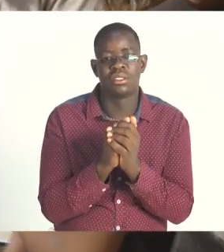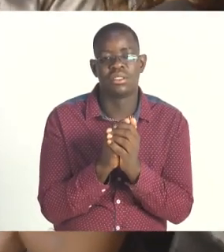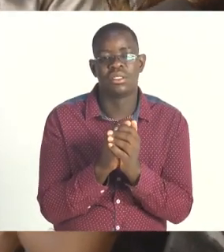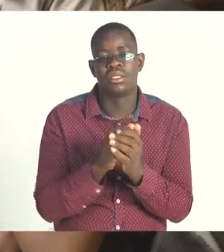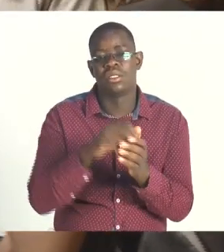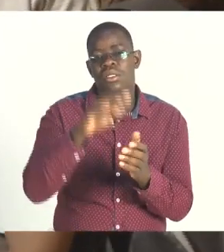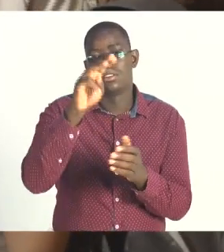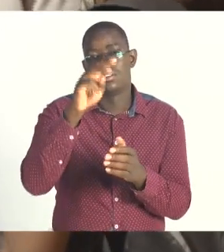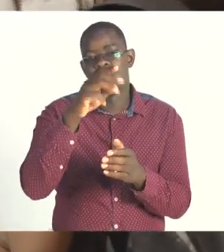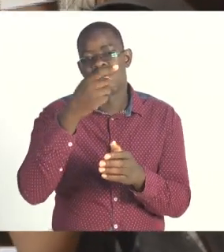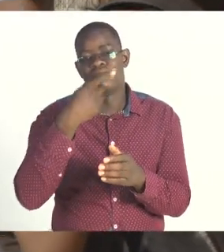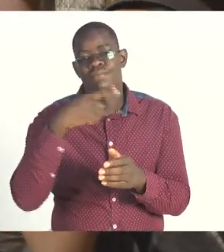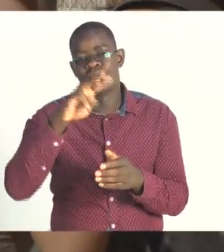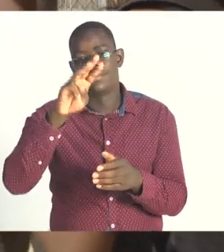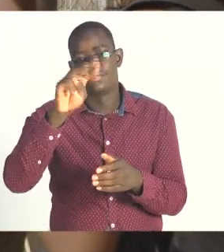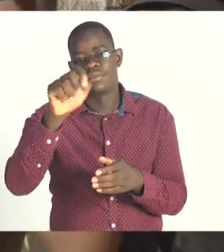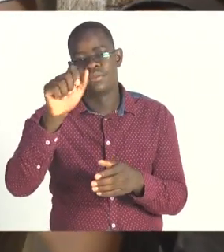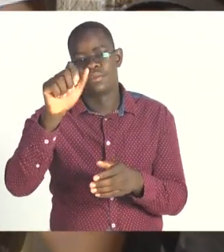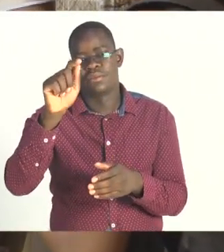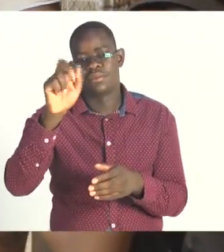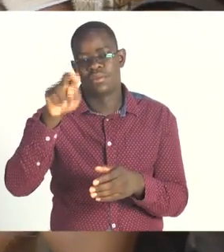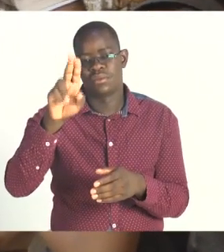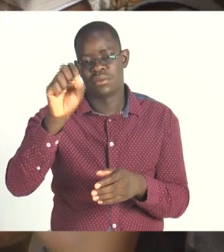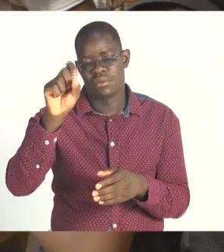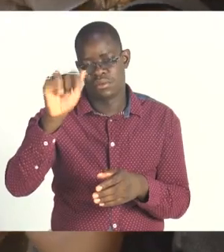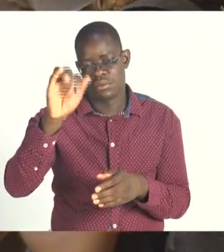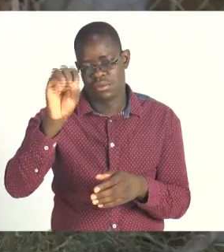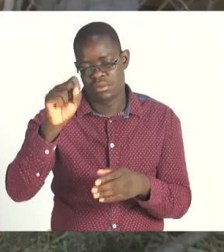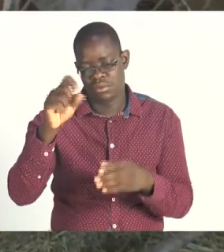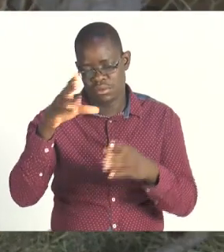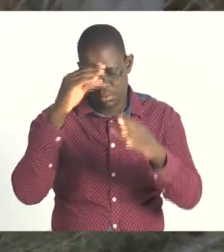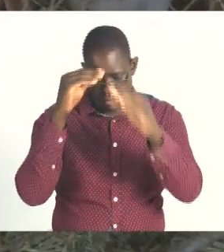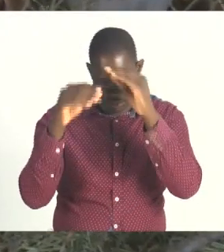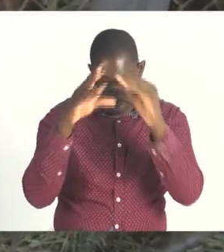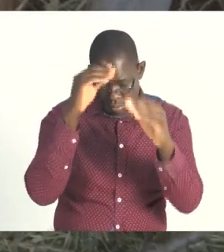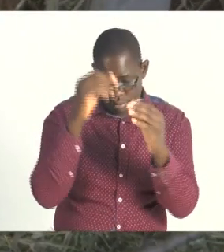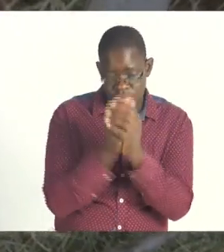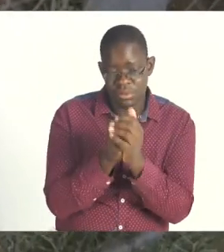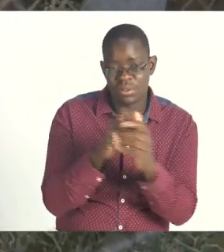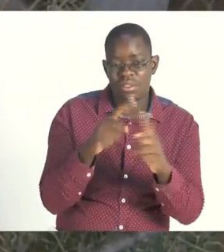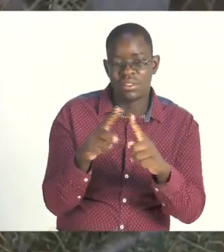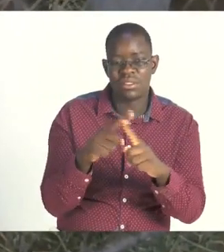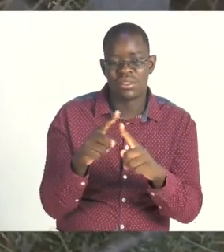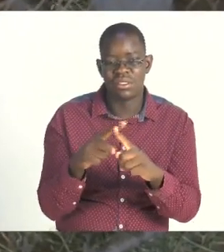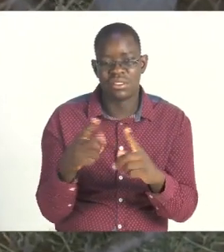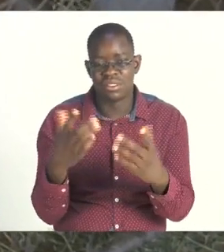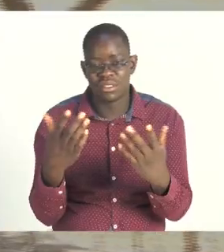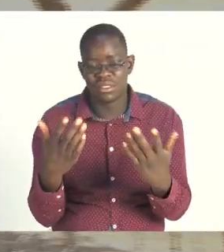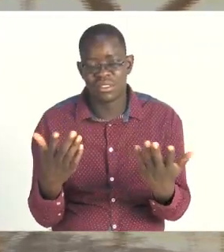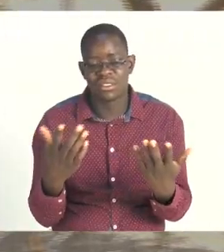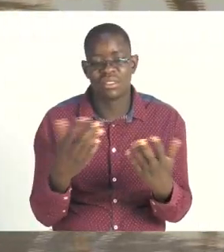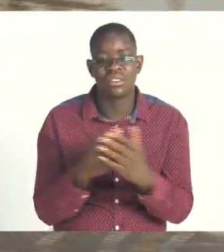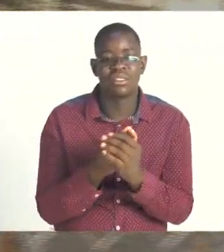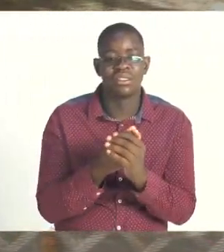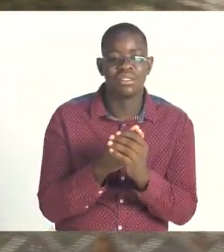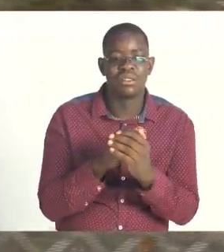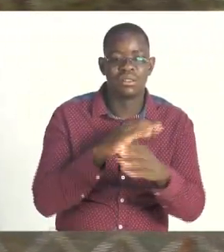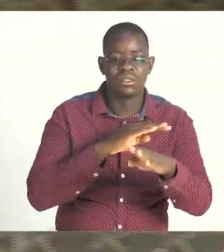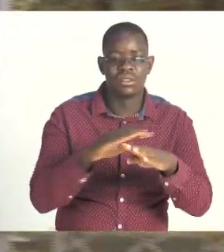Titus. So I believe you're all here to learn about the intensive grazing management system.